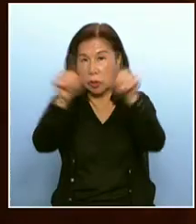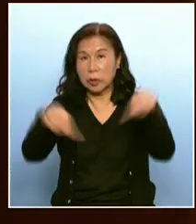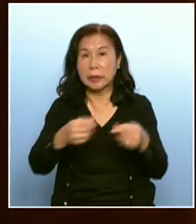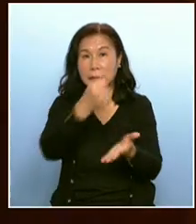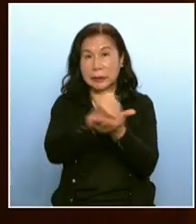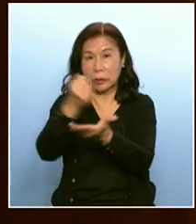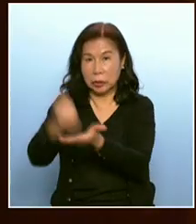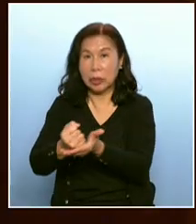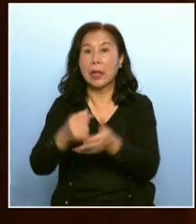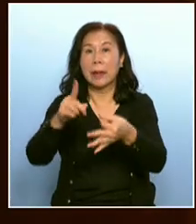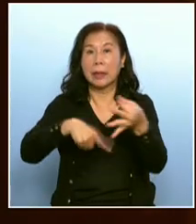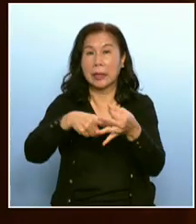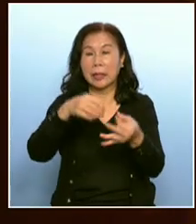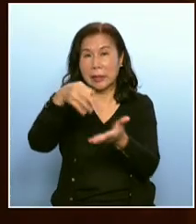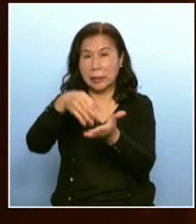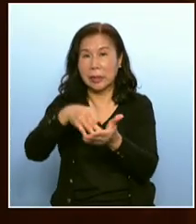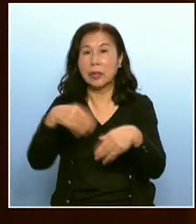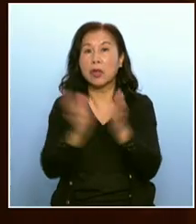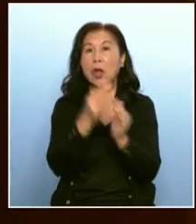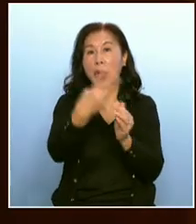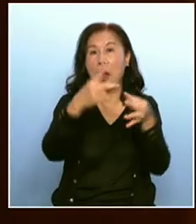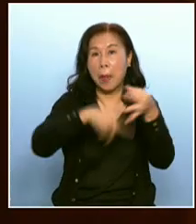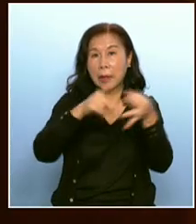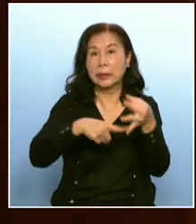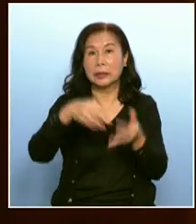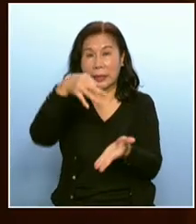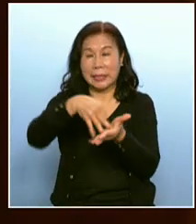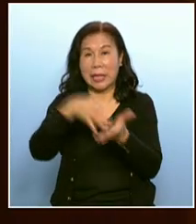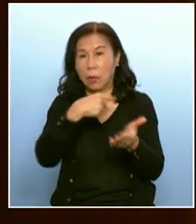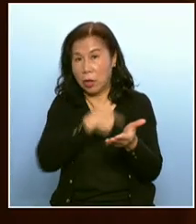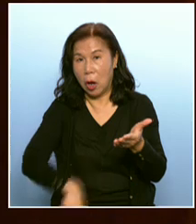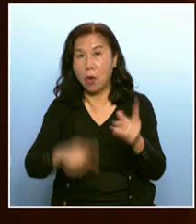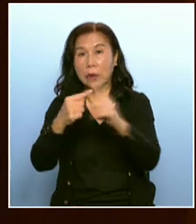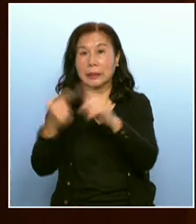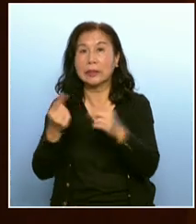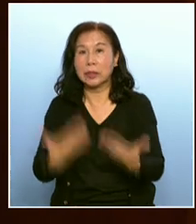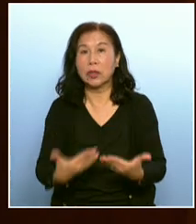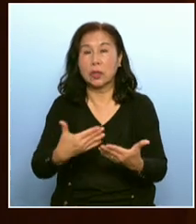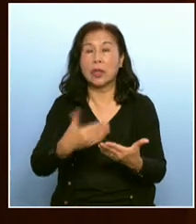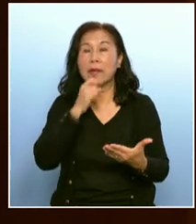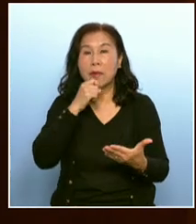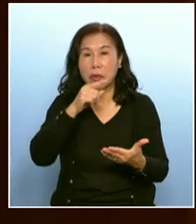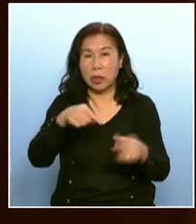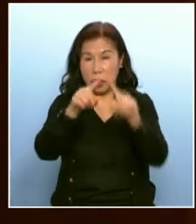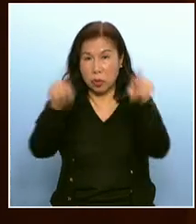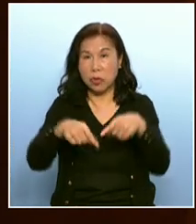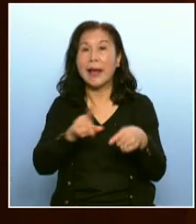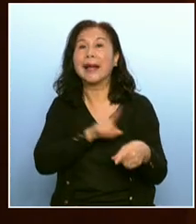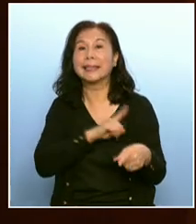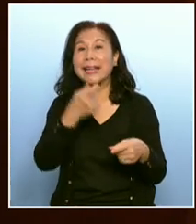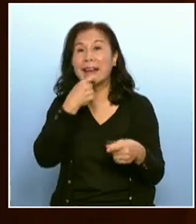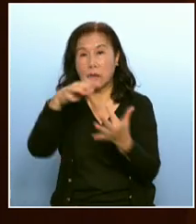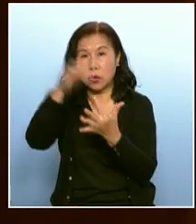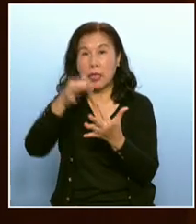The ballot papers are printed with the names of the 2 candidates. Members taking part in